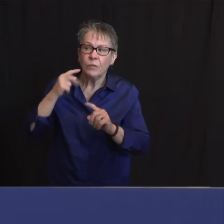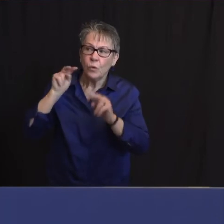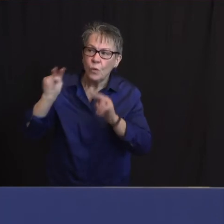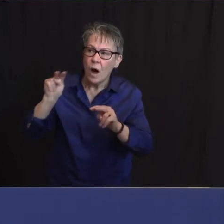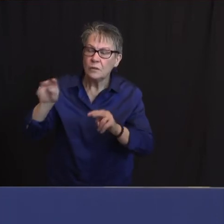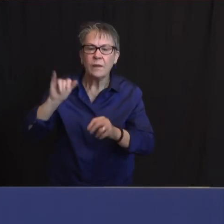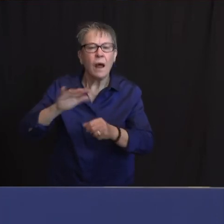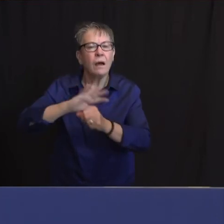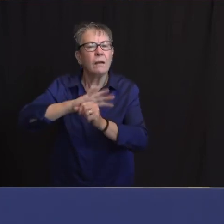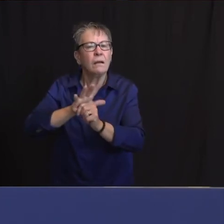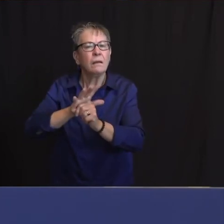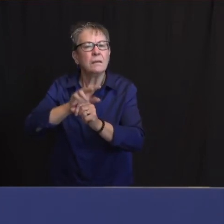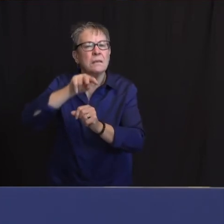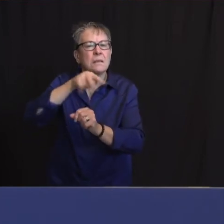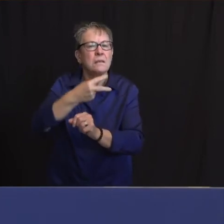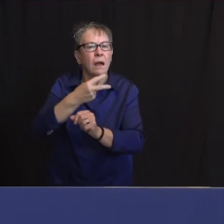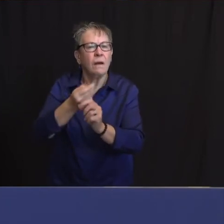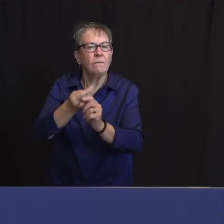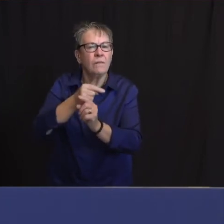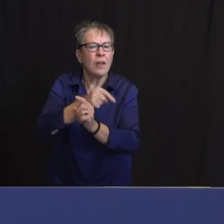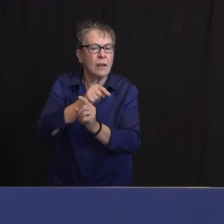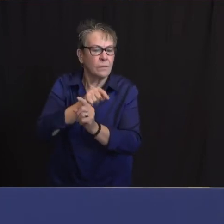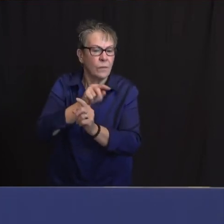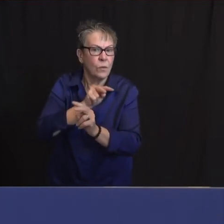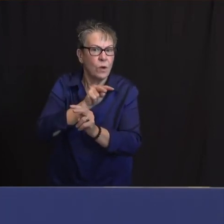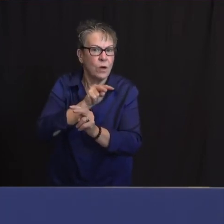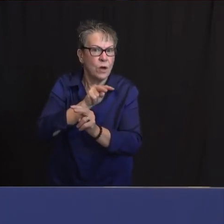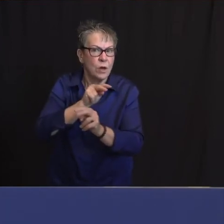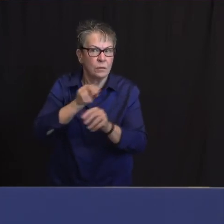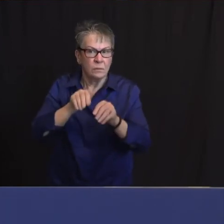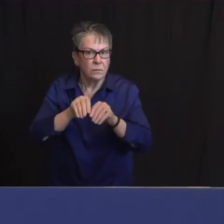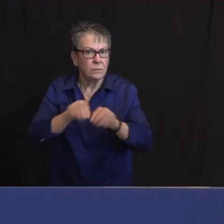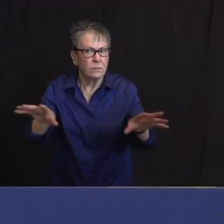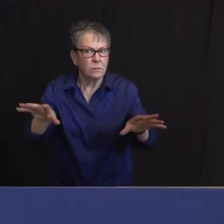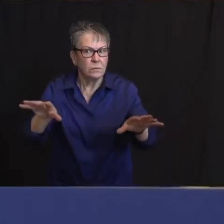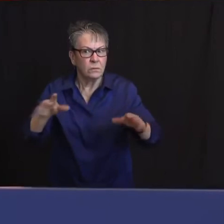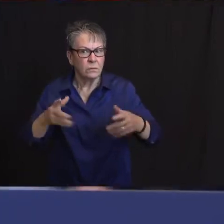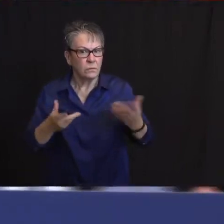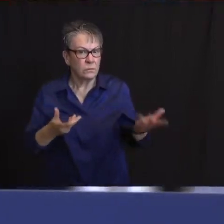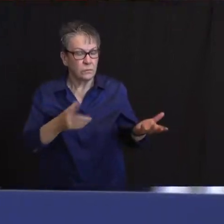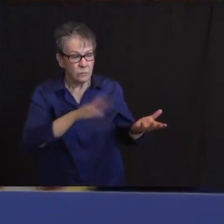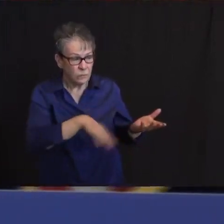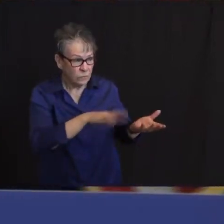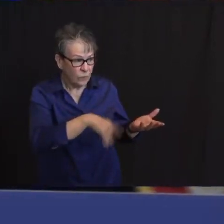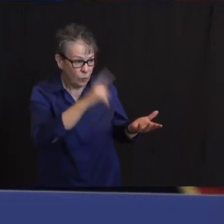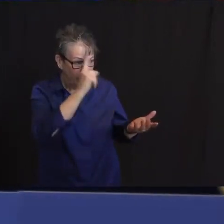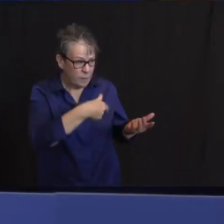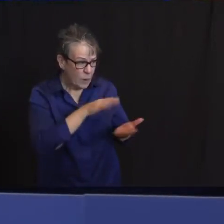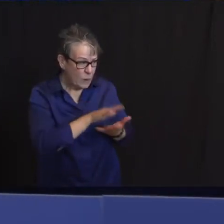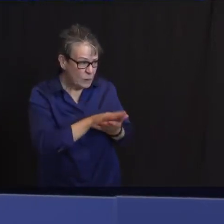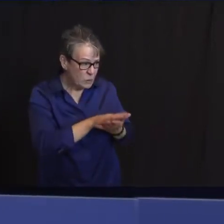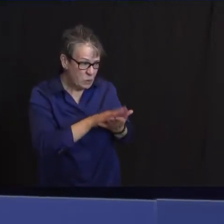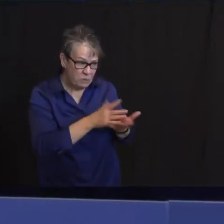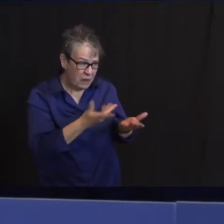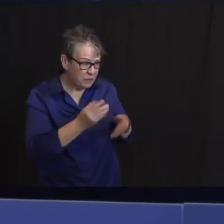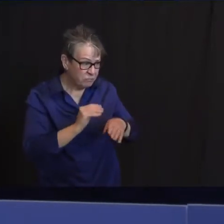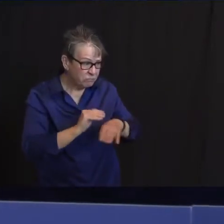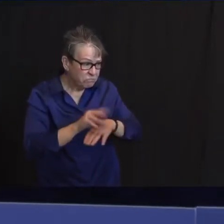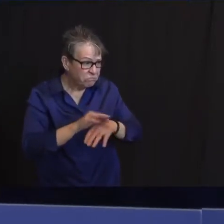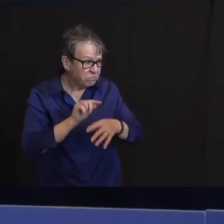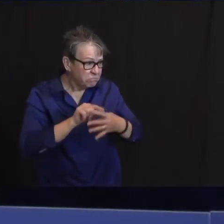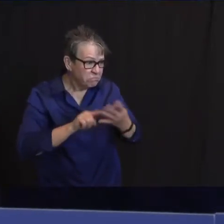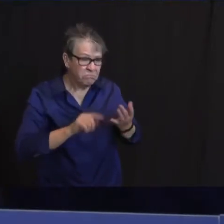right direction. Anything, Judy, you want to add to the school reality? No, I think, and Dr. Lifshitz can